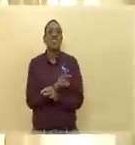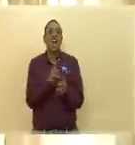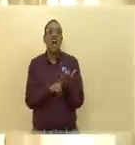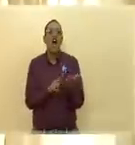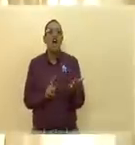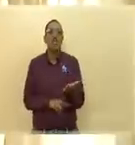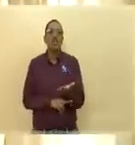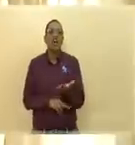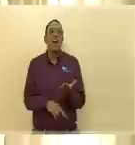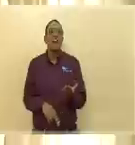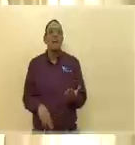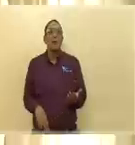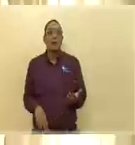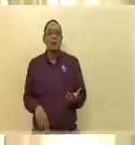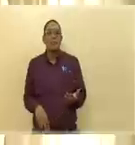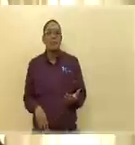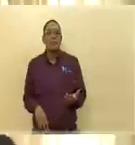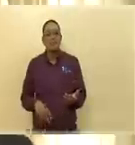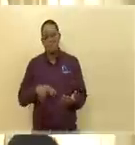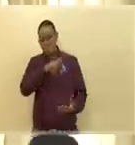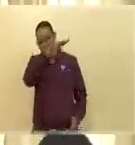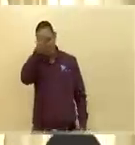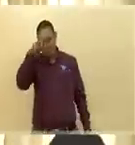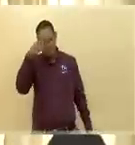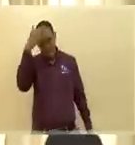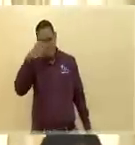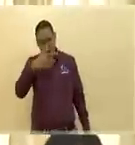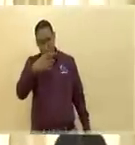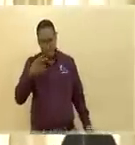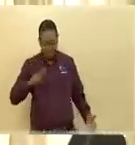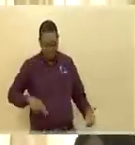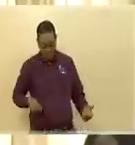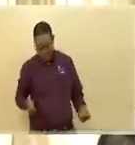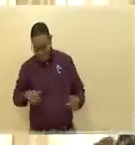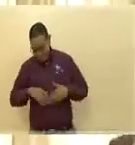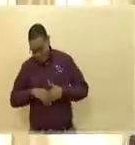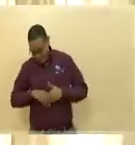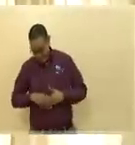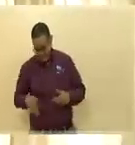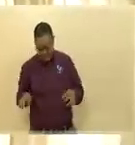contracts right in front. Yes.